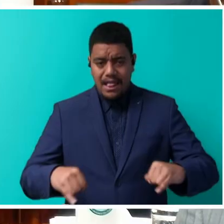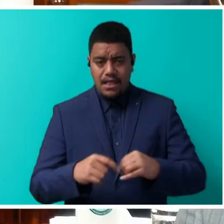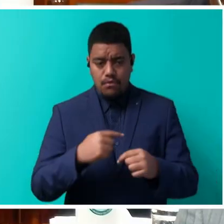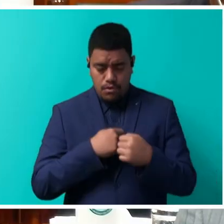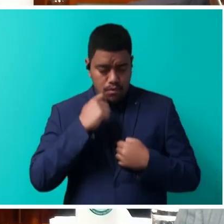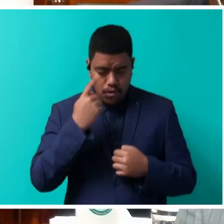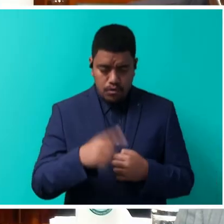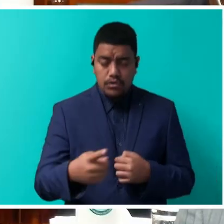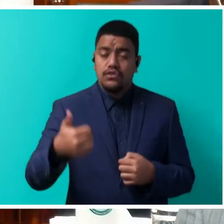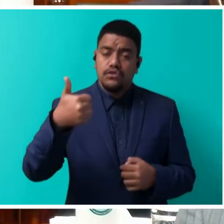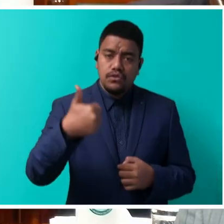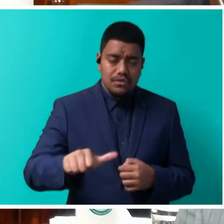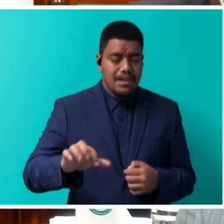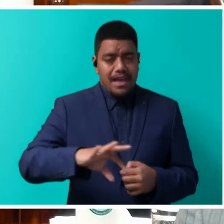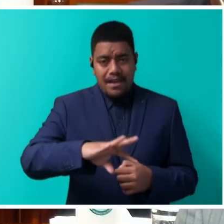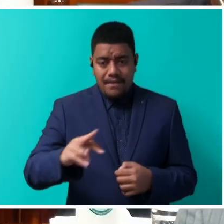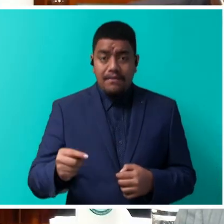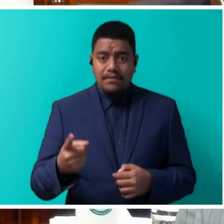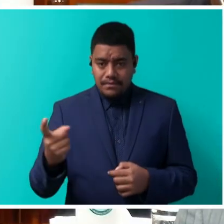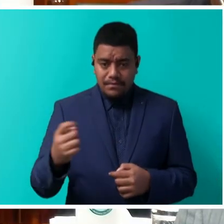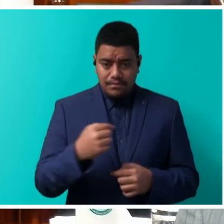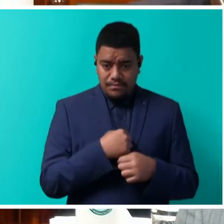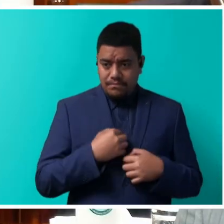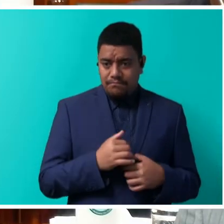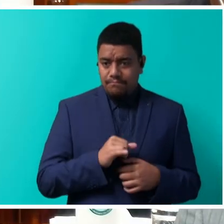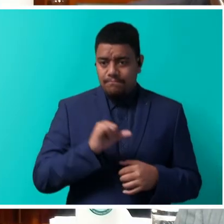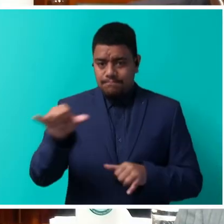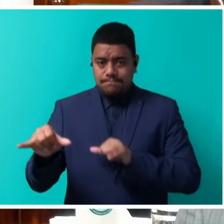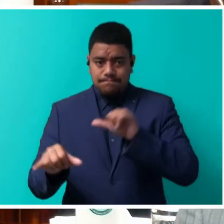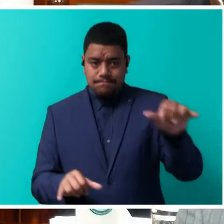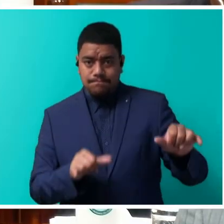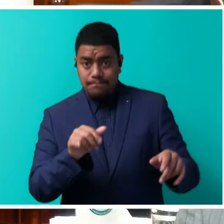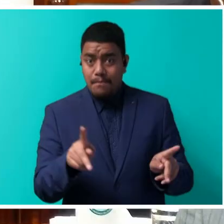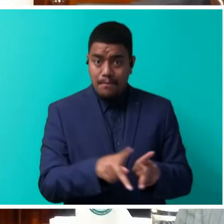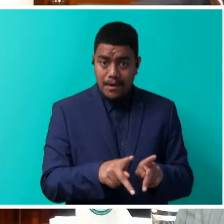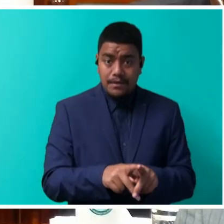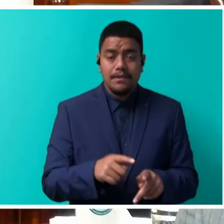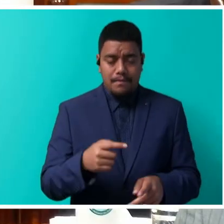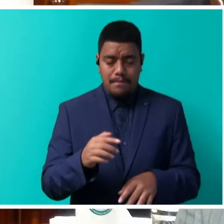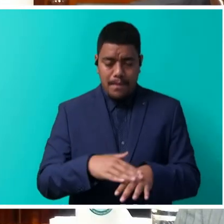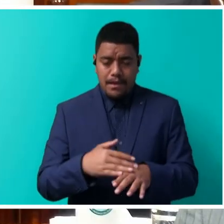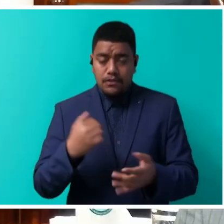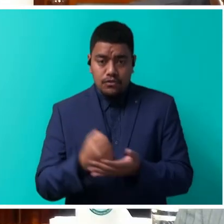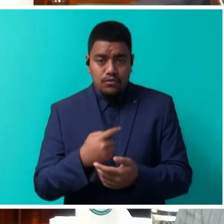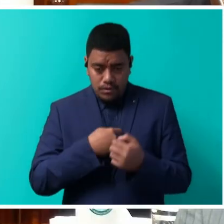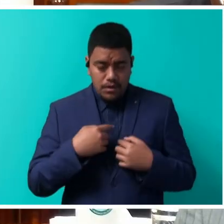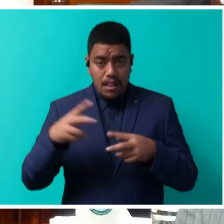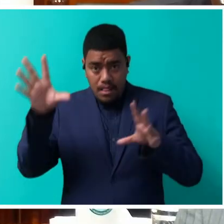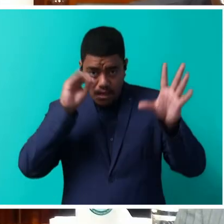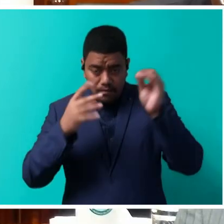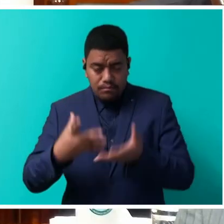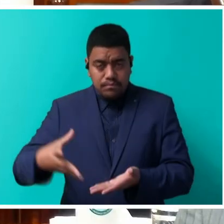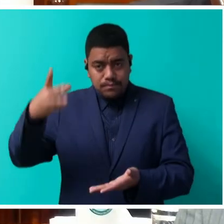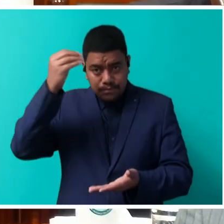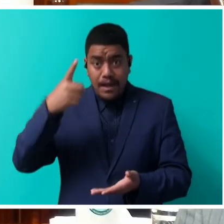continue to use every invitation, every platform, and every partnership to secure knowledge and opportunities